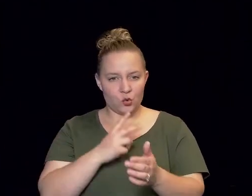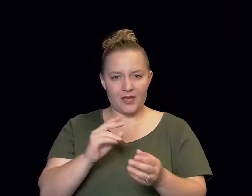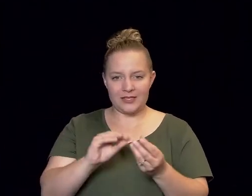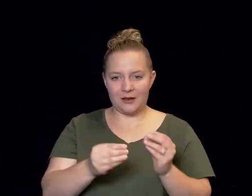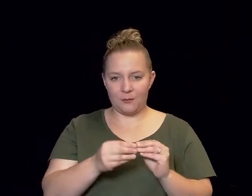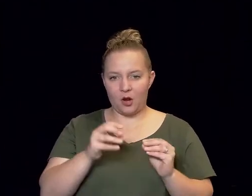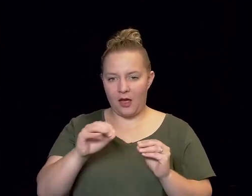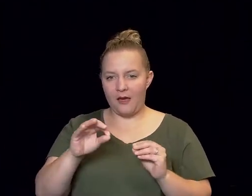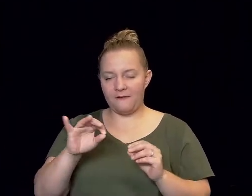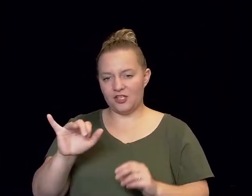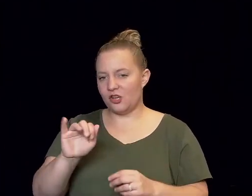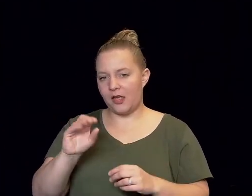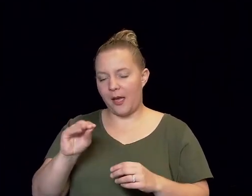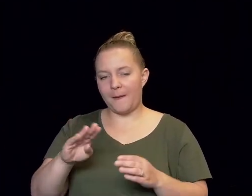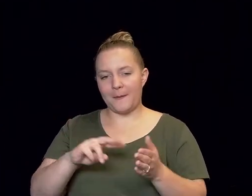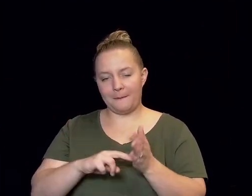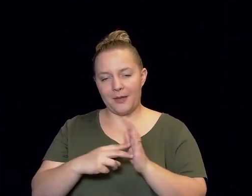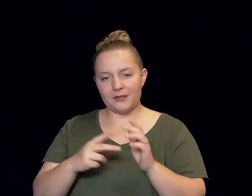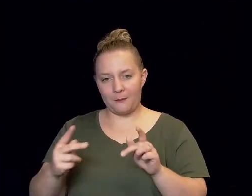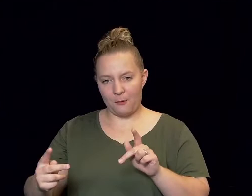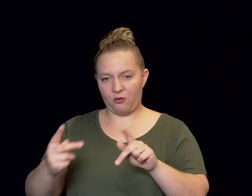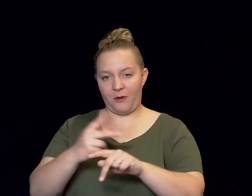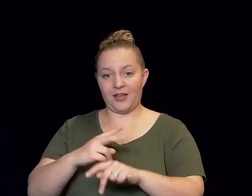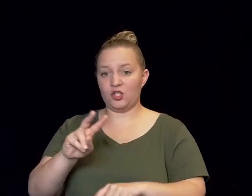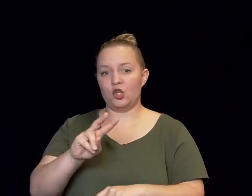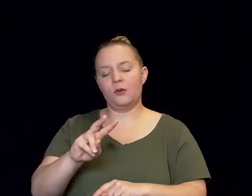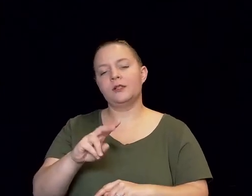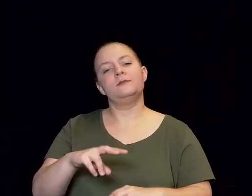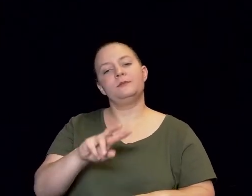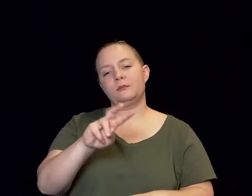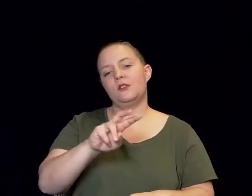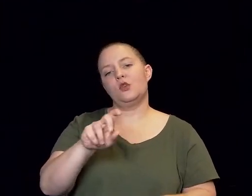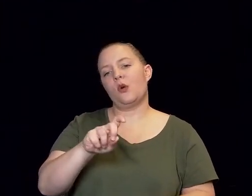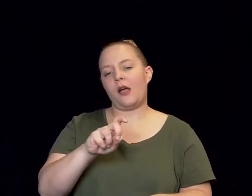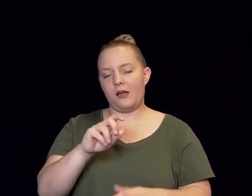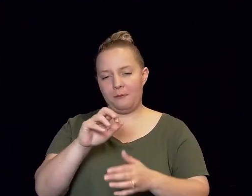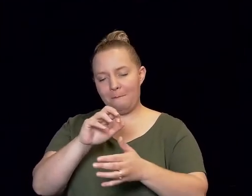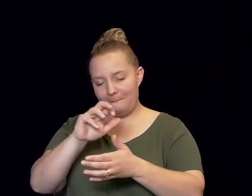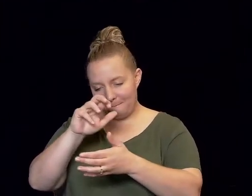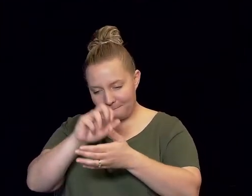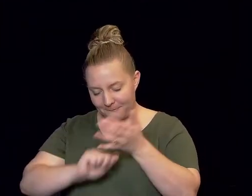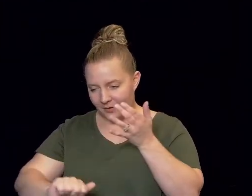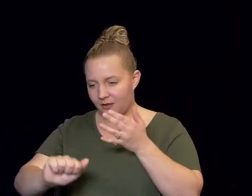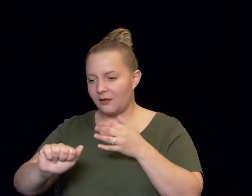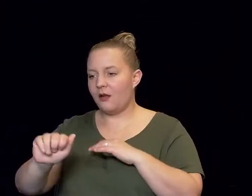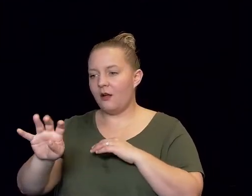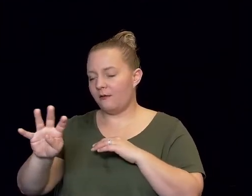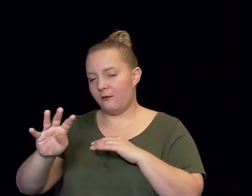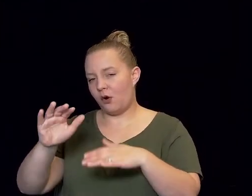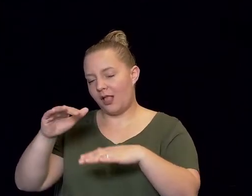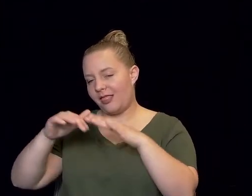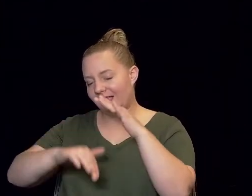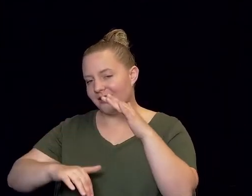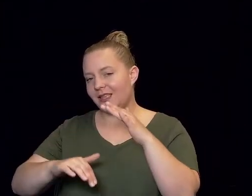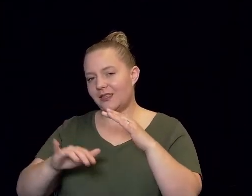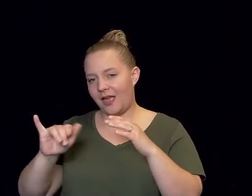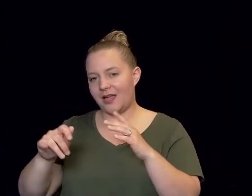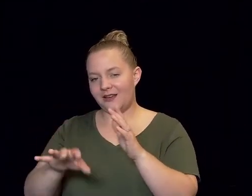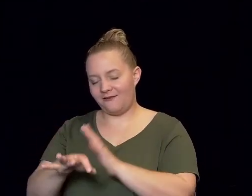that means I'm multiplying it by 2. So 2x. And then I'm taking 4 less than that in order to find